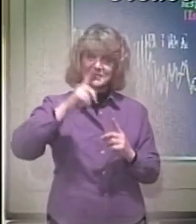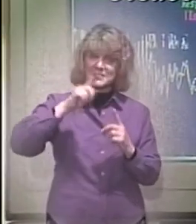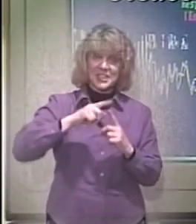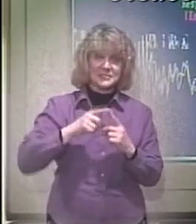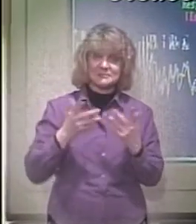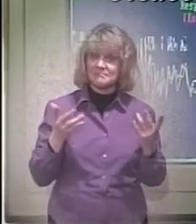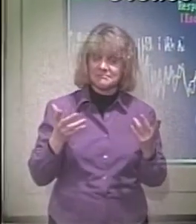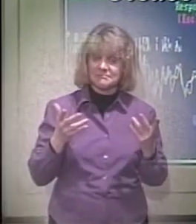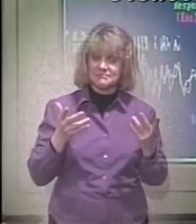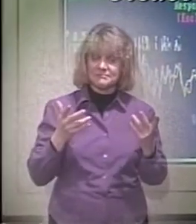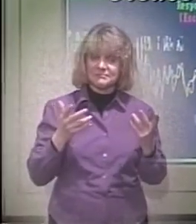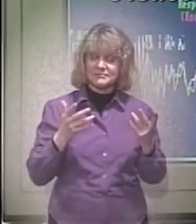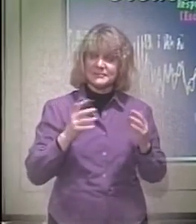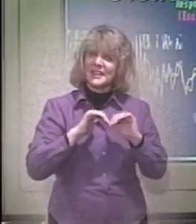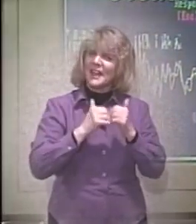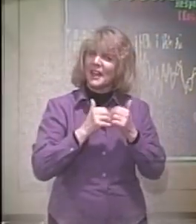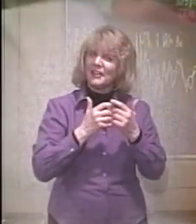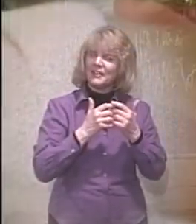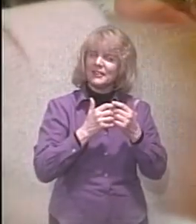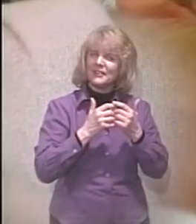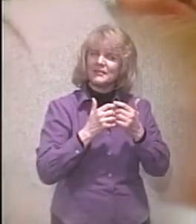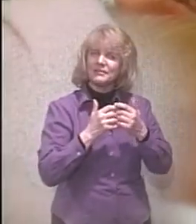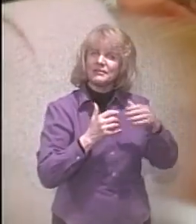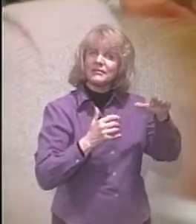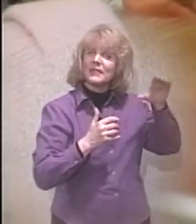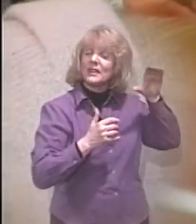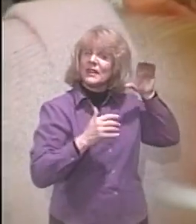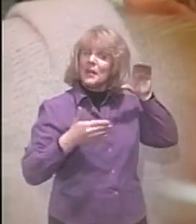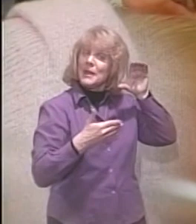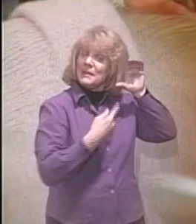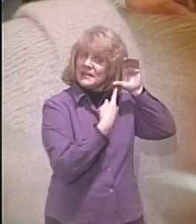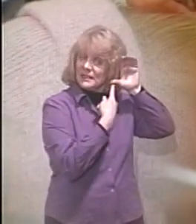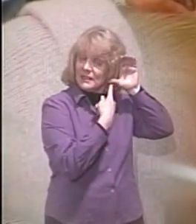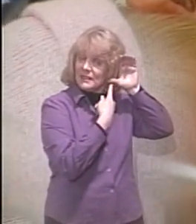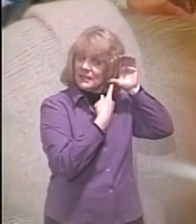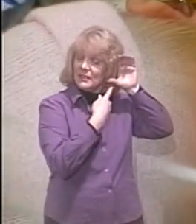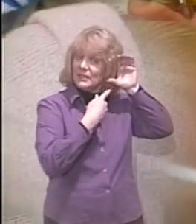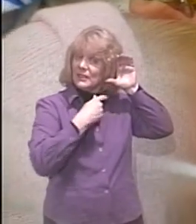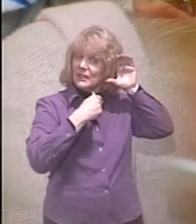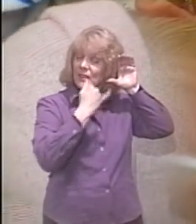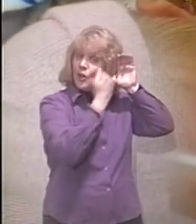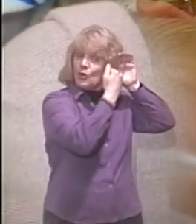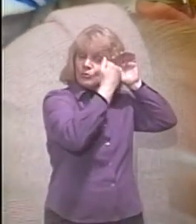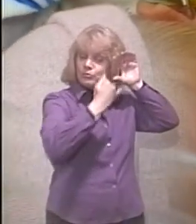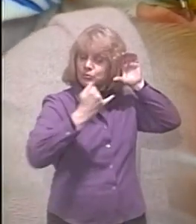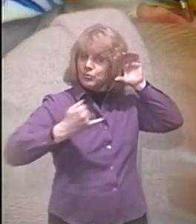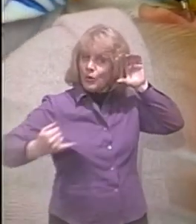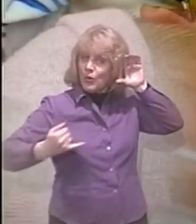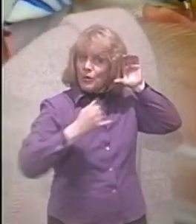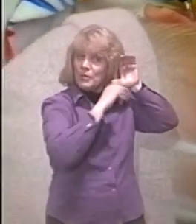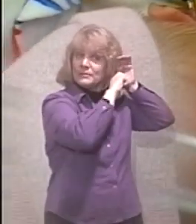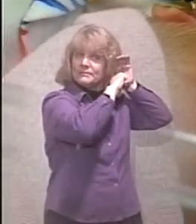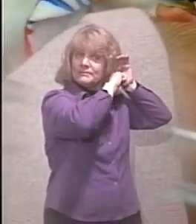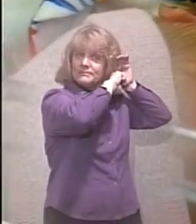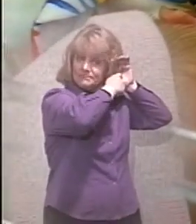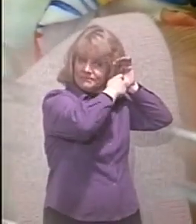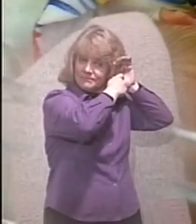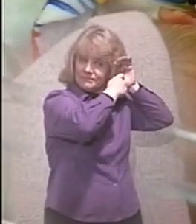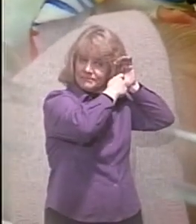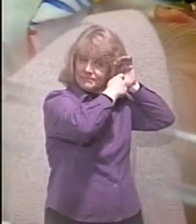or combination of tones are presented by way of a small earplug called a probe, which is inserted into the ear